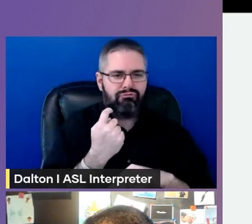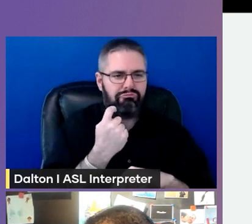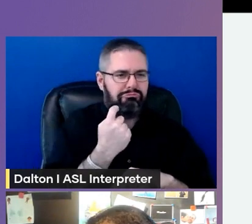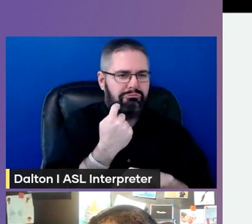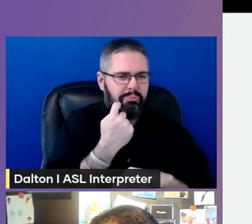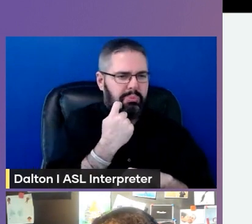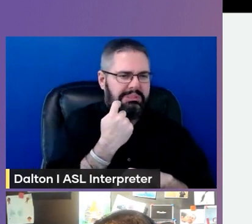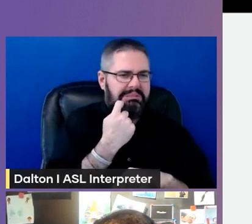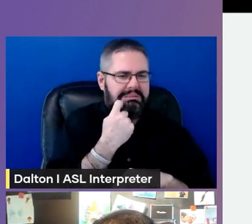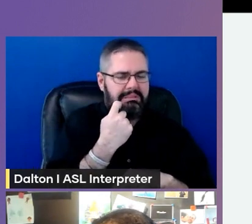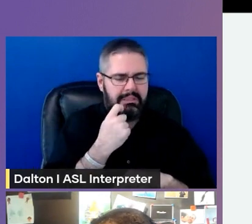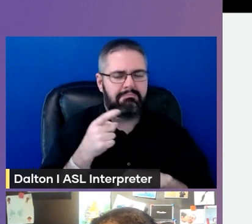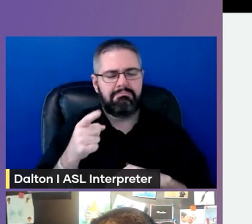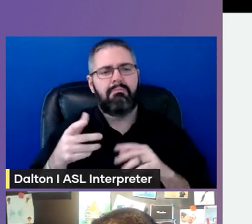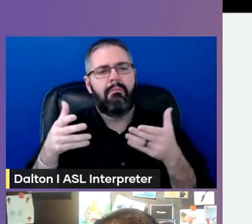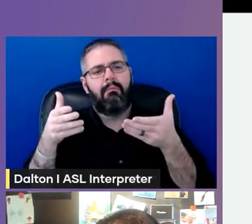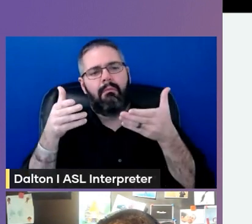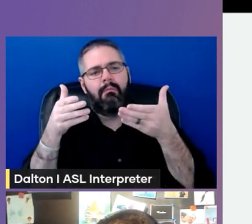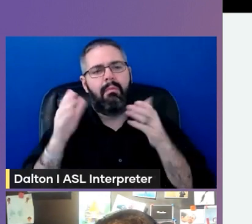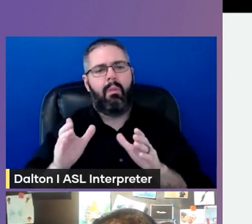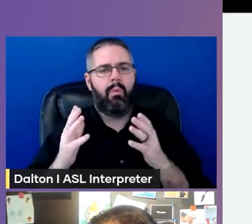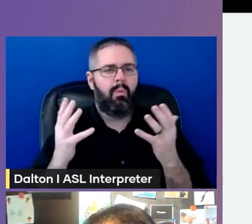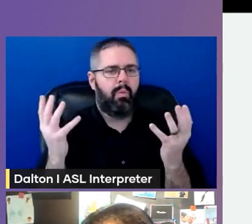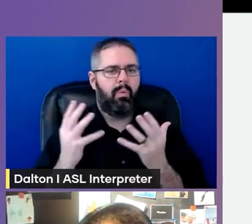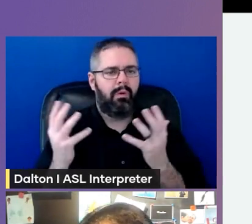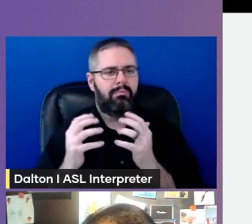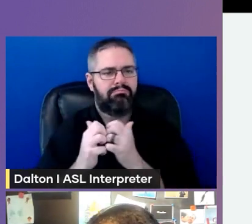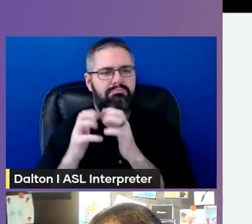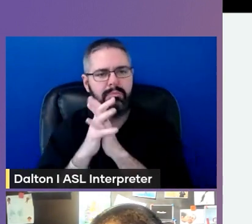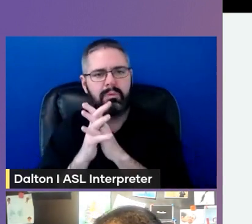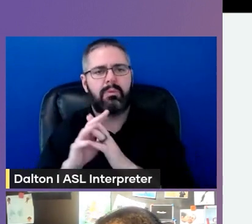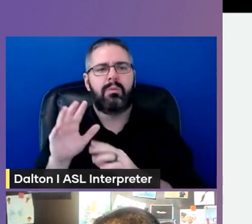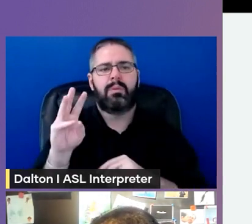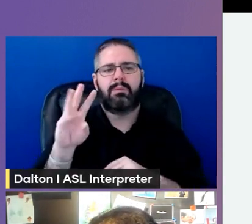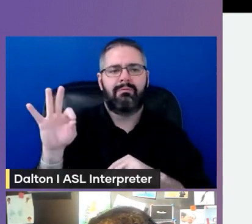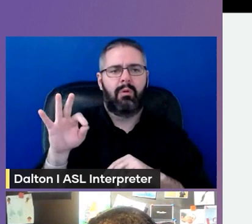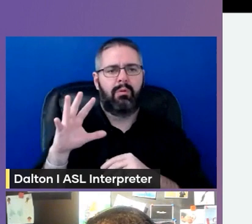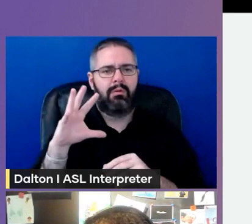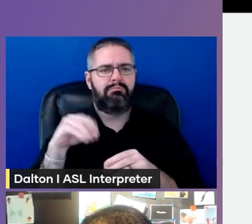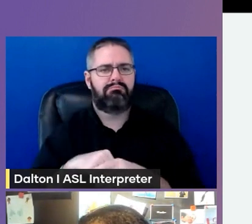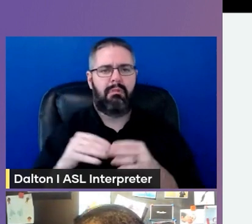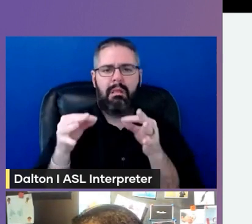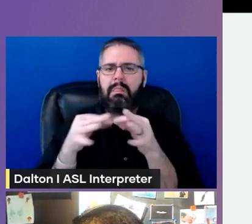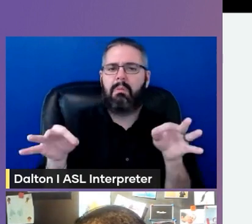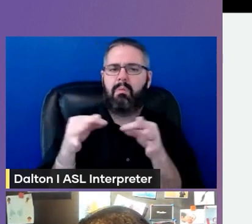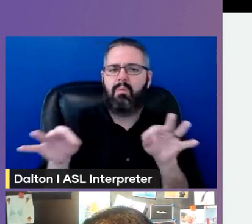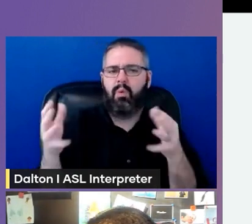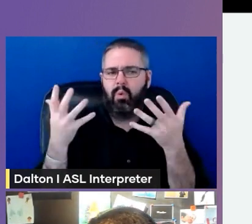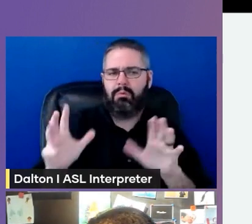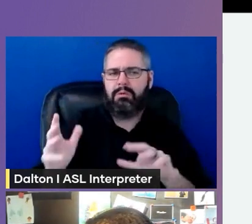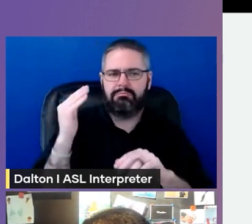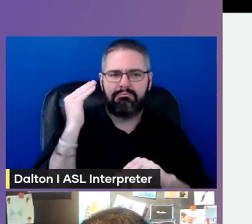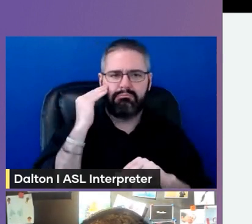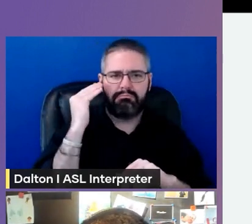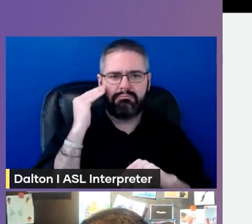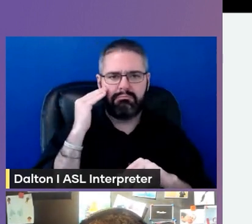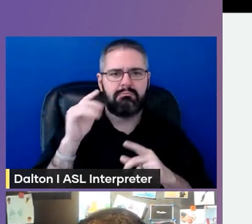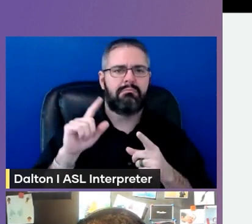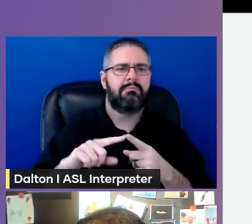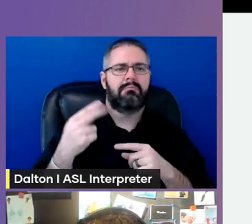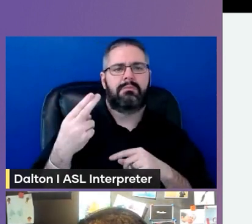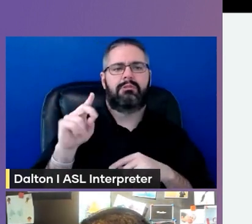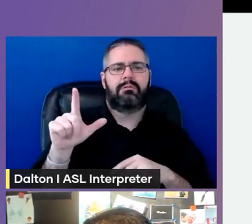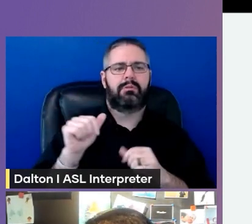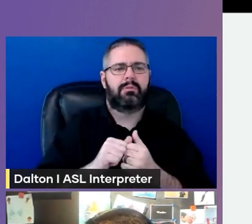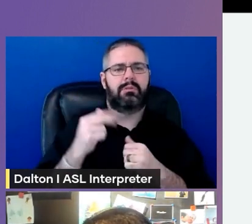It allows you to build workflows in a language you should be already familiar with, HCL, so the HashiCorp configuration